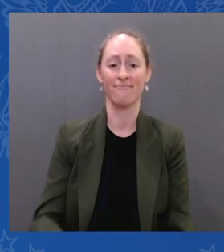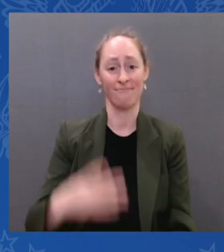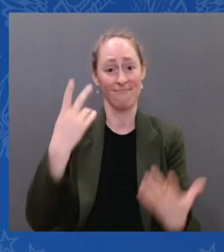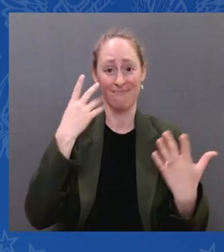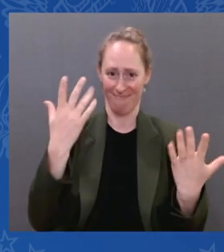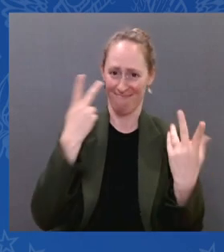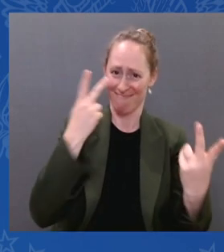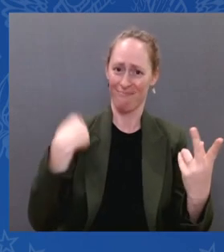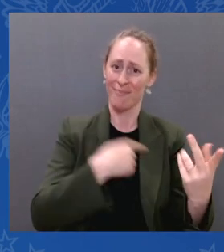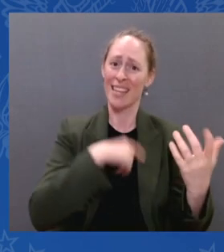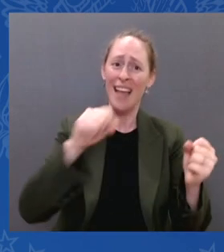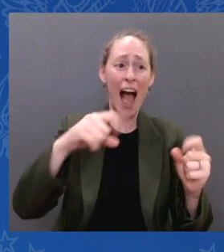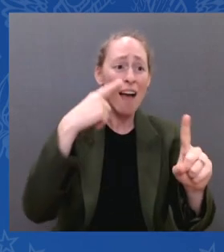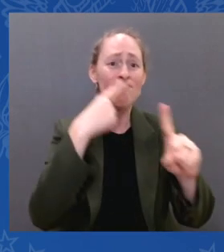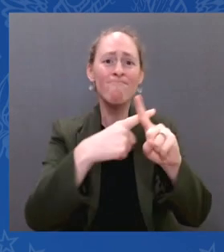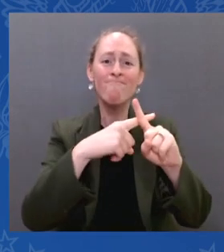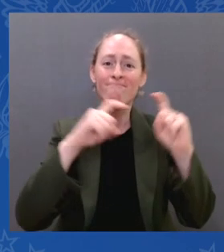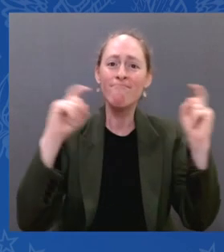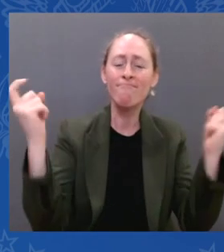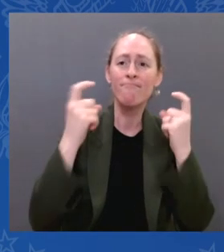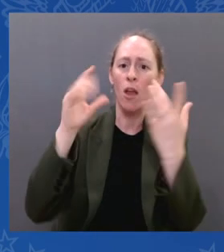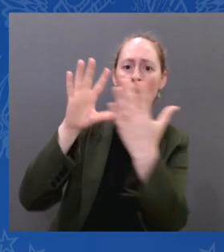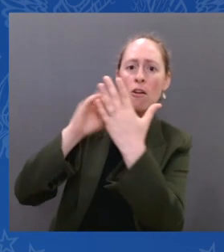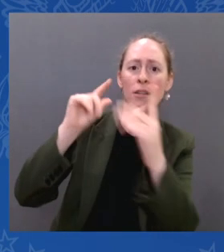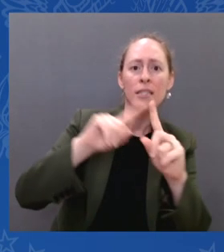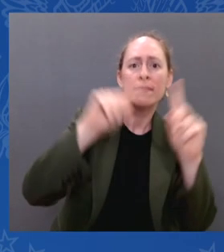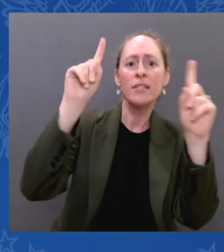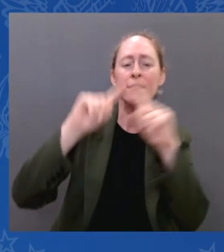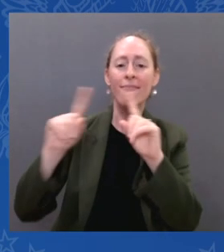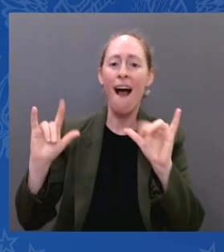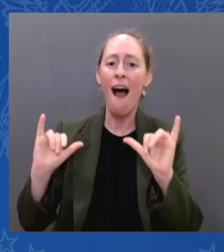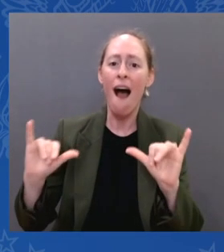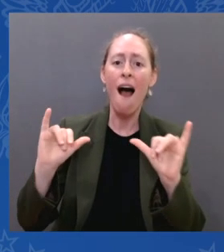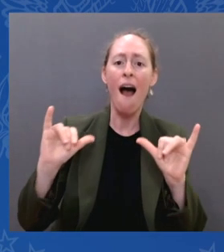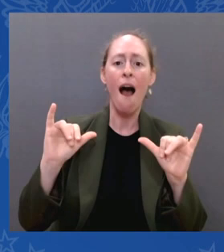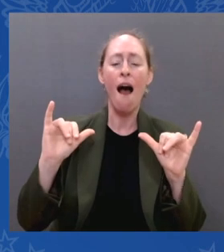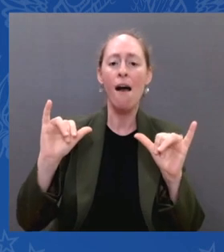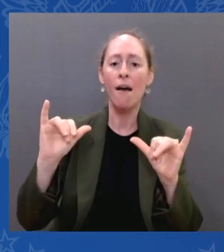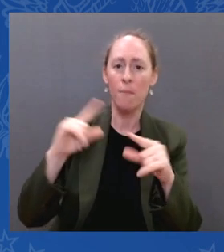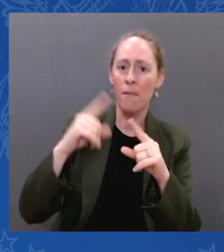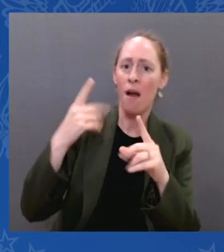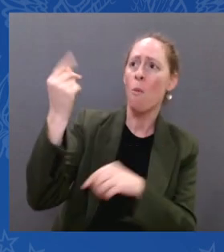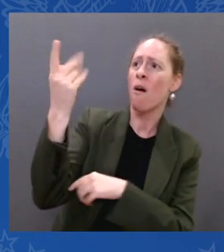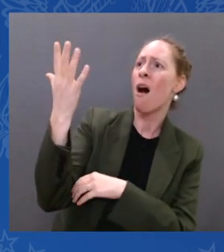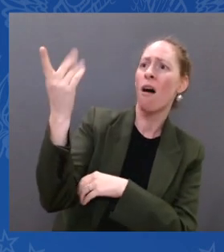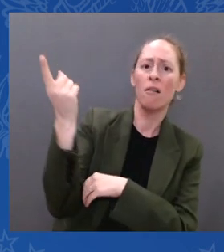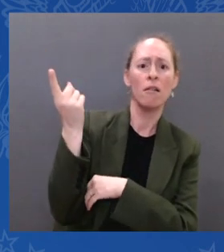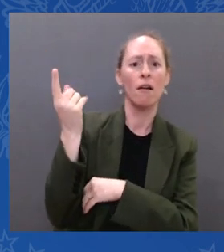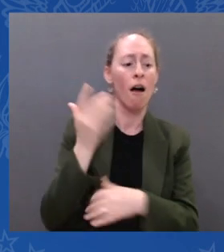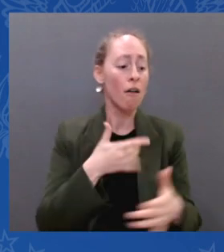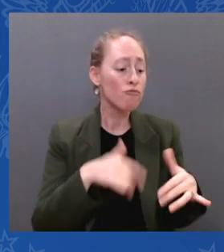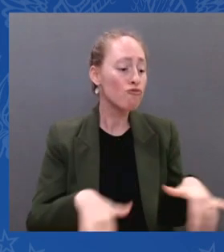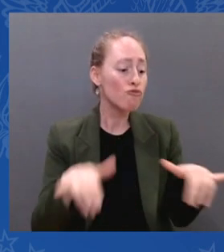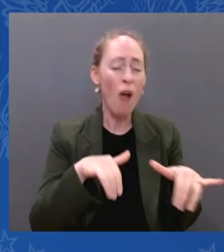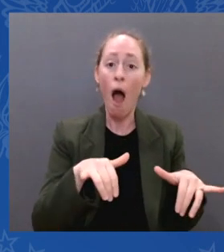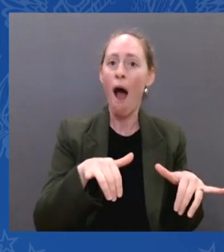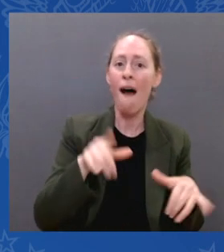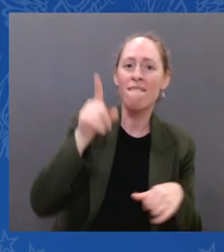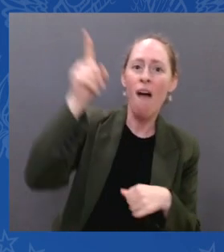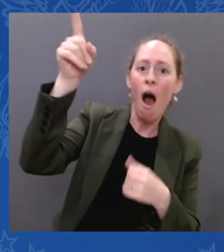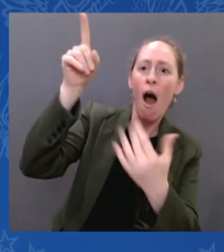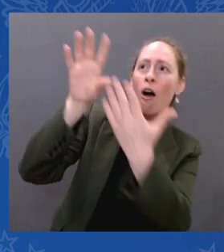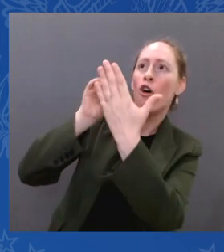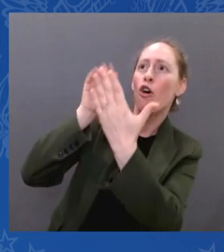our very own planet and climate, like NASA's Earth Systems Observatory that we launched last year. That's why the federal